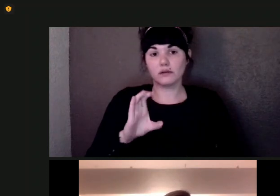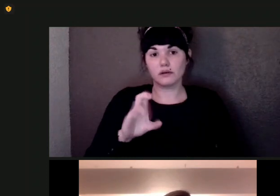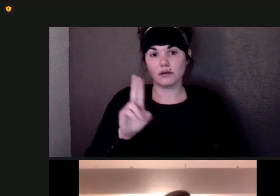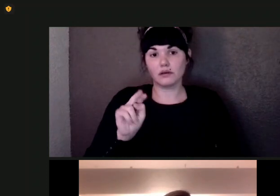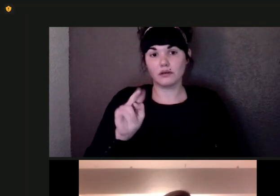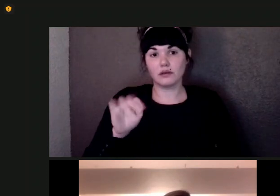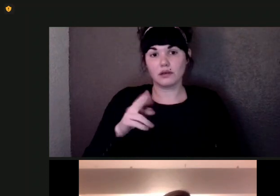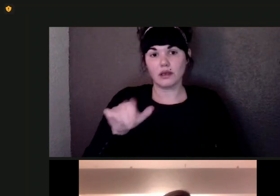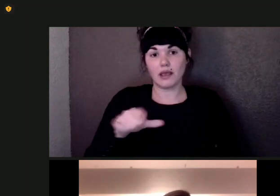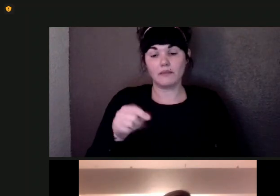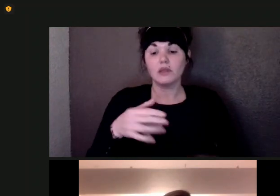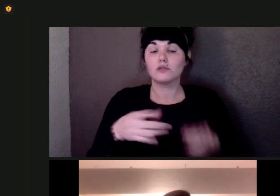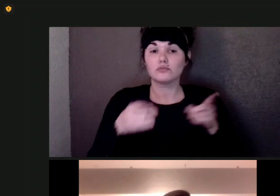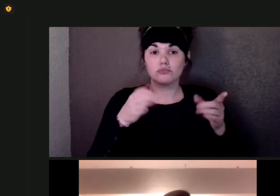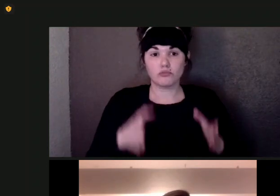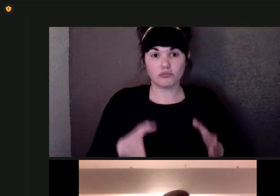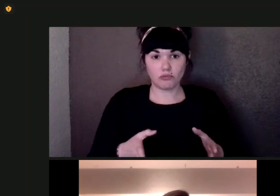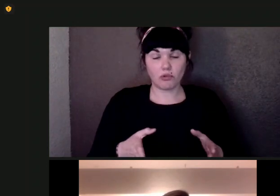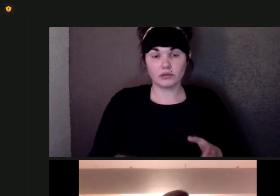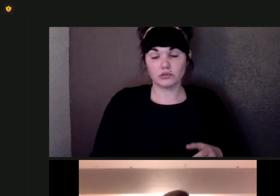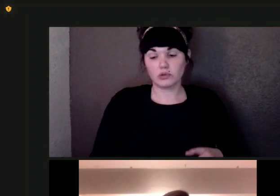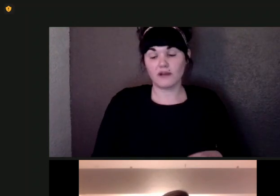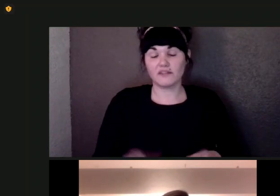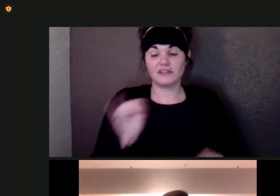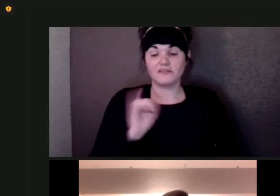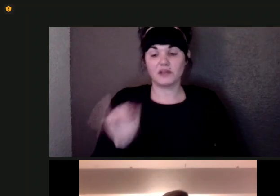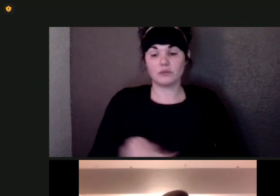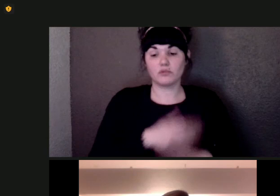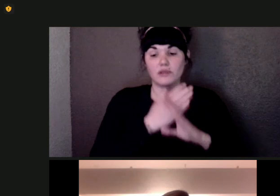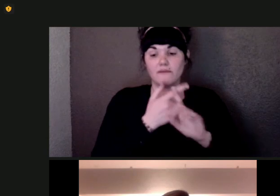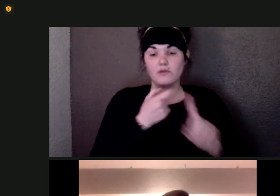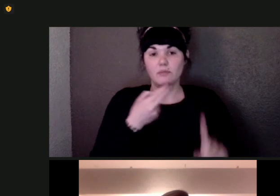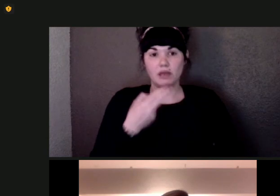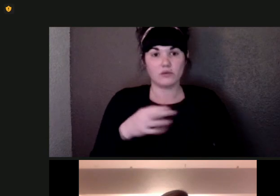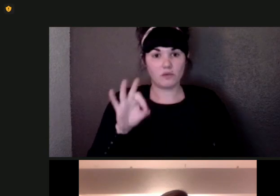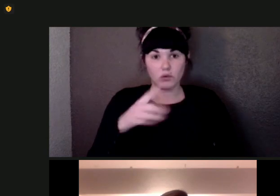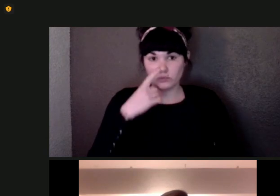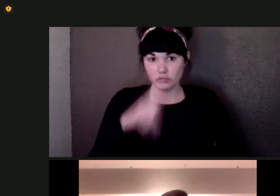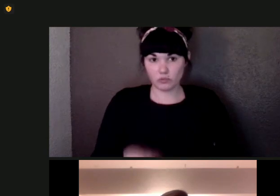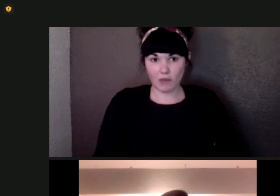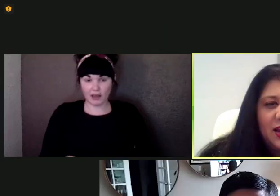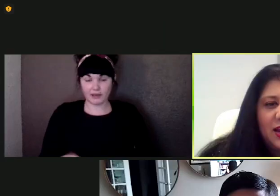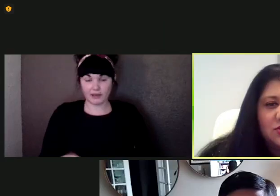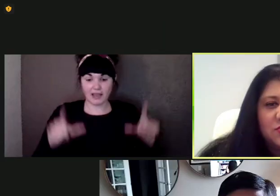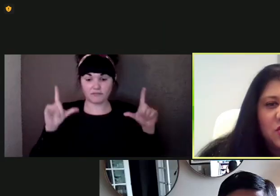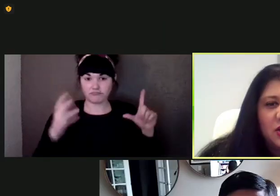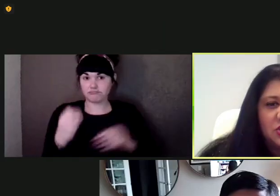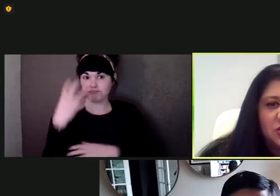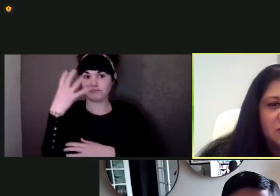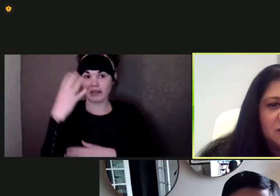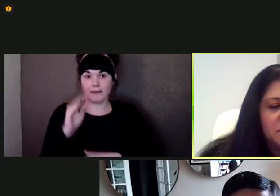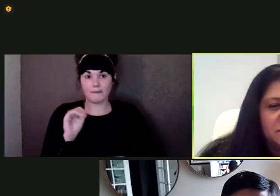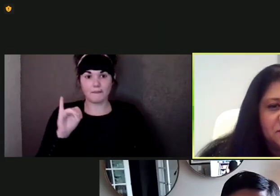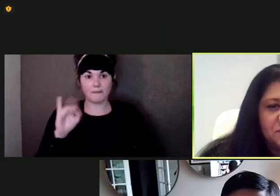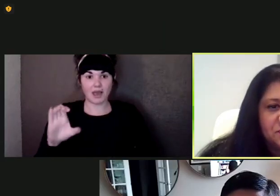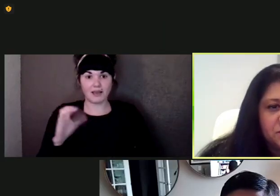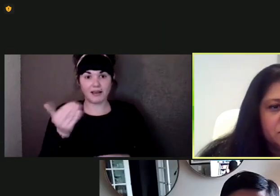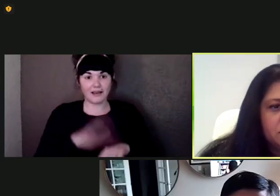from Henry Ford. If could ask the three of you to please highlight your screens, turn on your mics. Let's get ready to answer some questions.